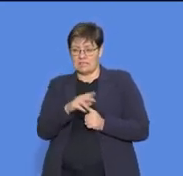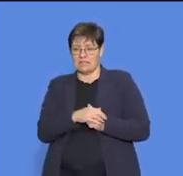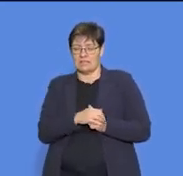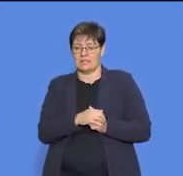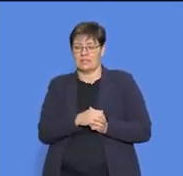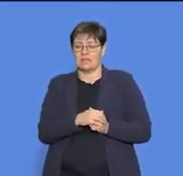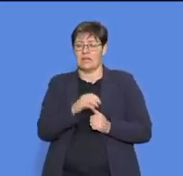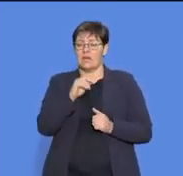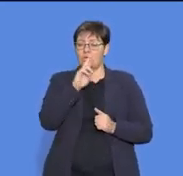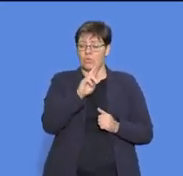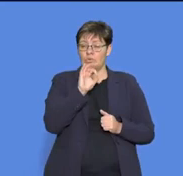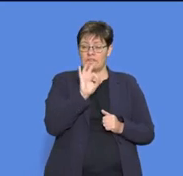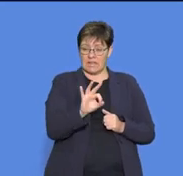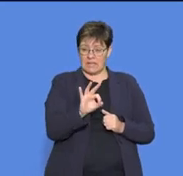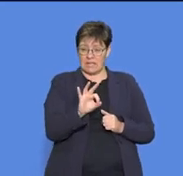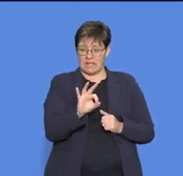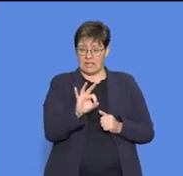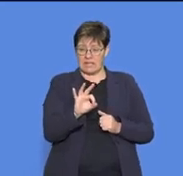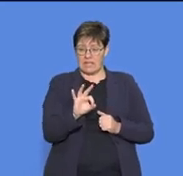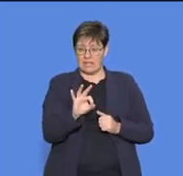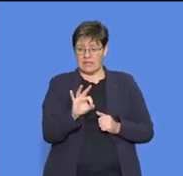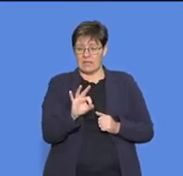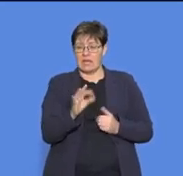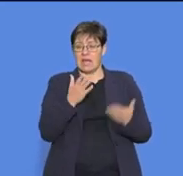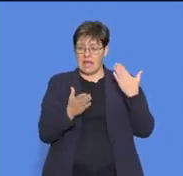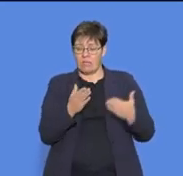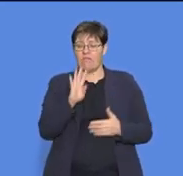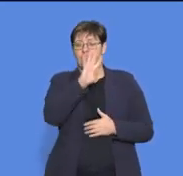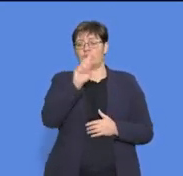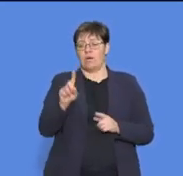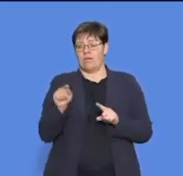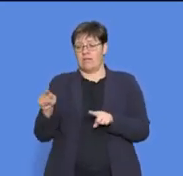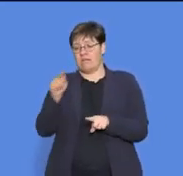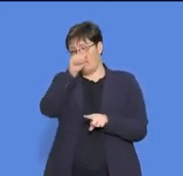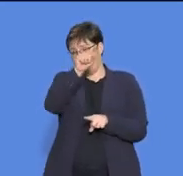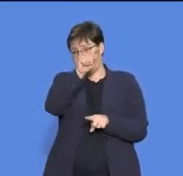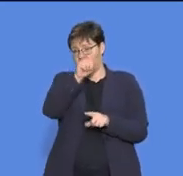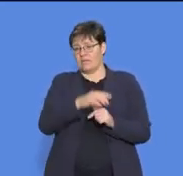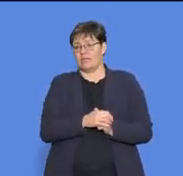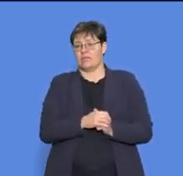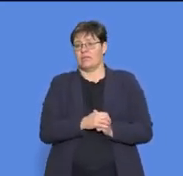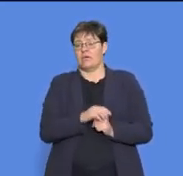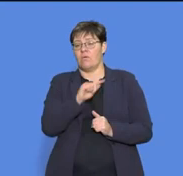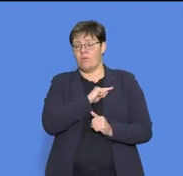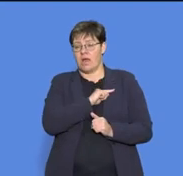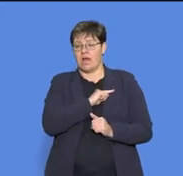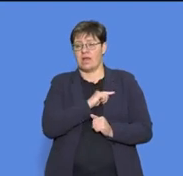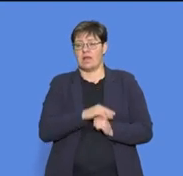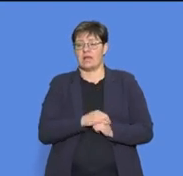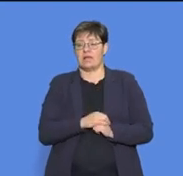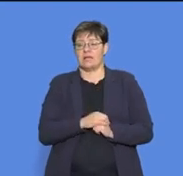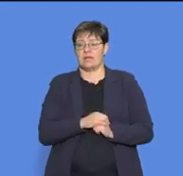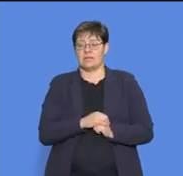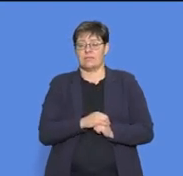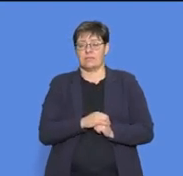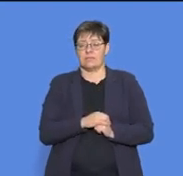see that this angle, U3, using geometry, has to equal to 41. And the reason for that